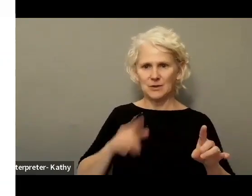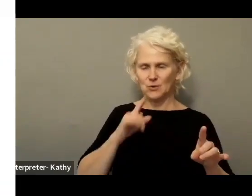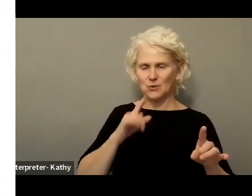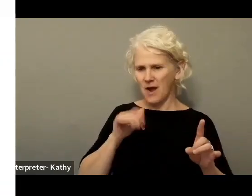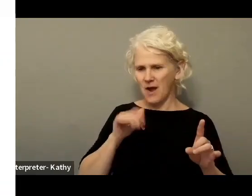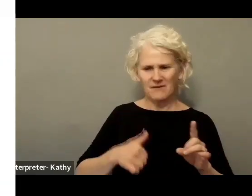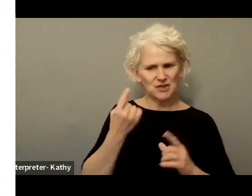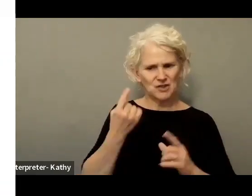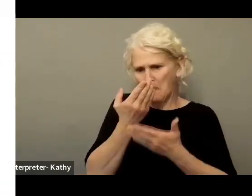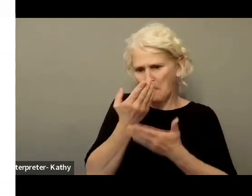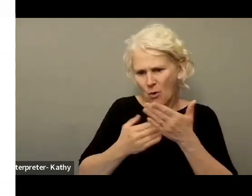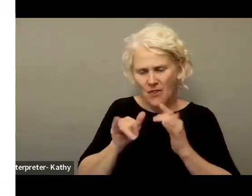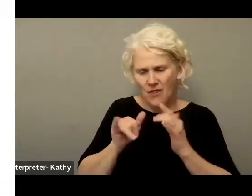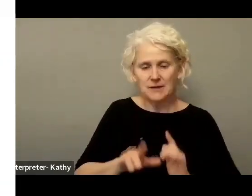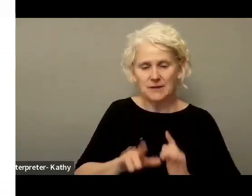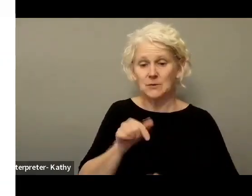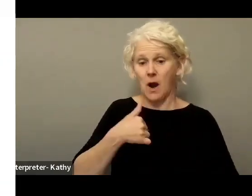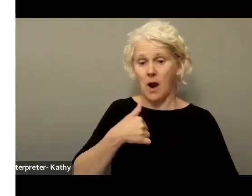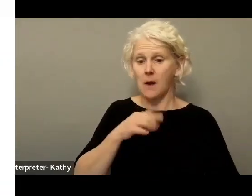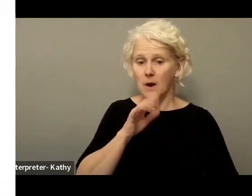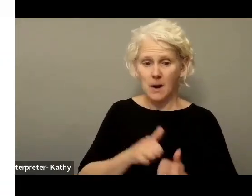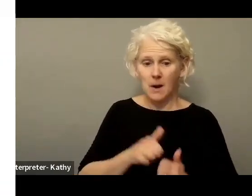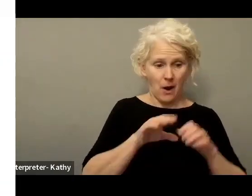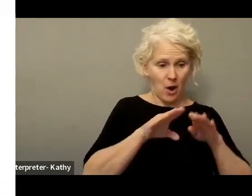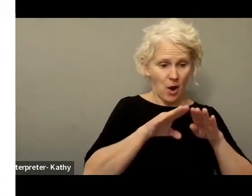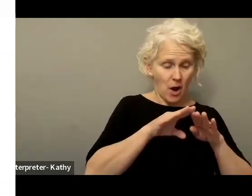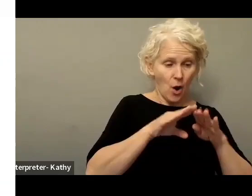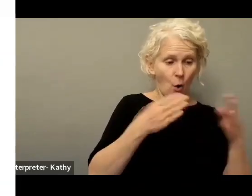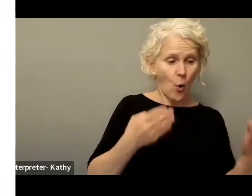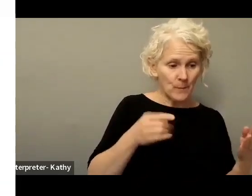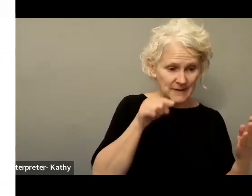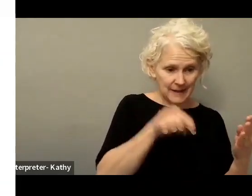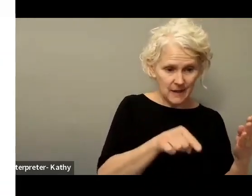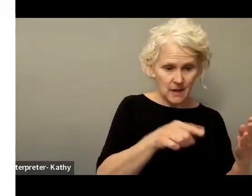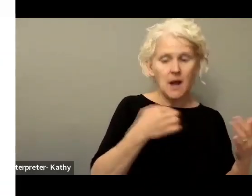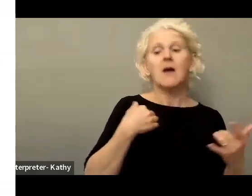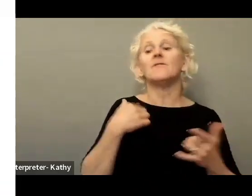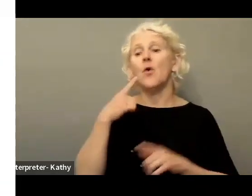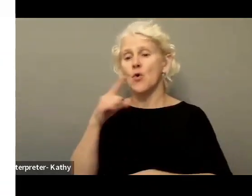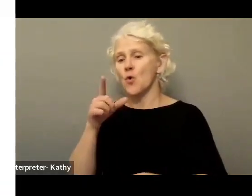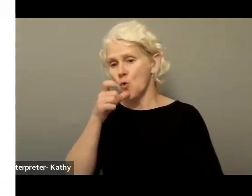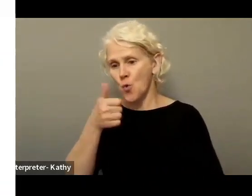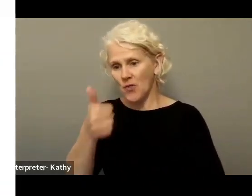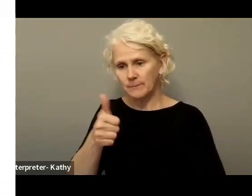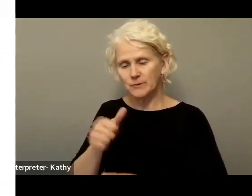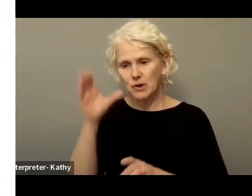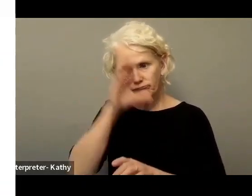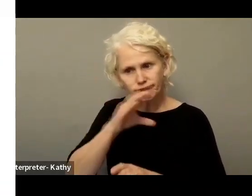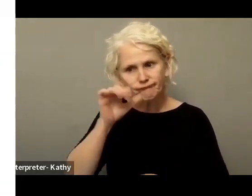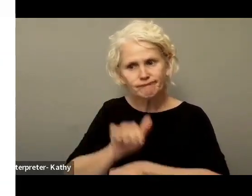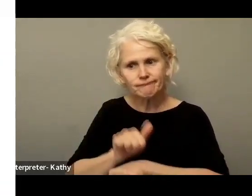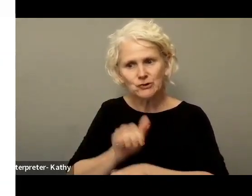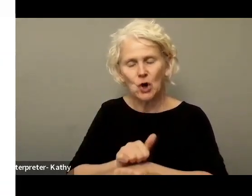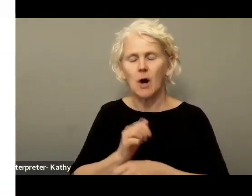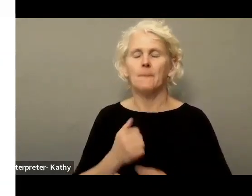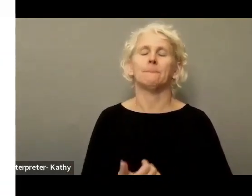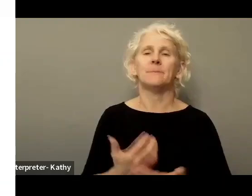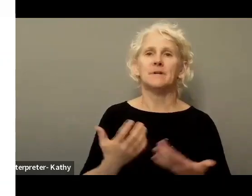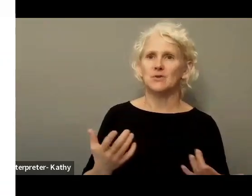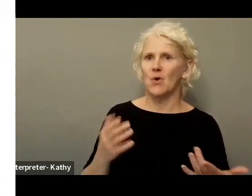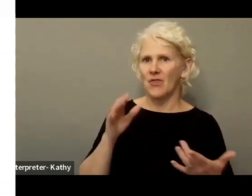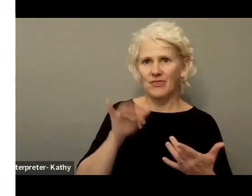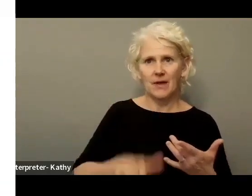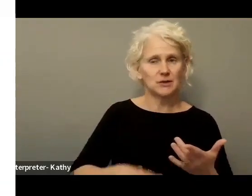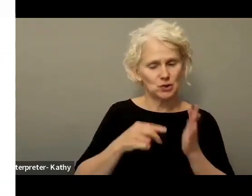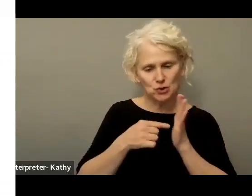vacancy. So I'm talking about vacancies per job seeker now, and that's just another reason, just another indicator of the tight